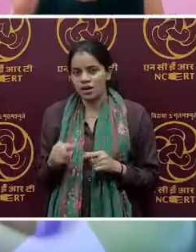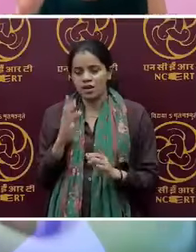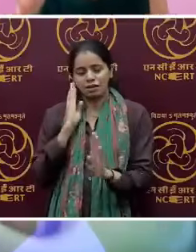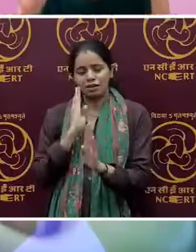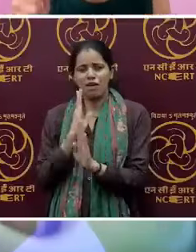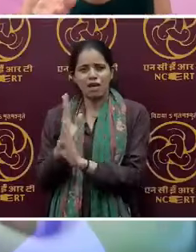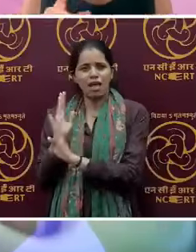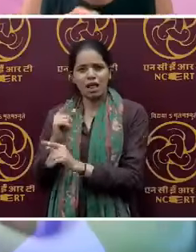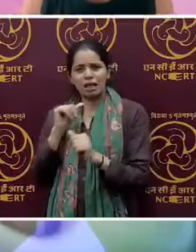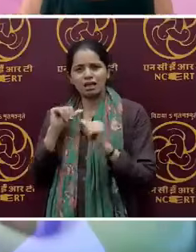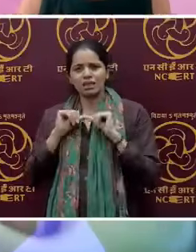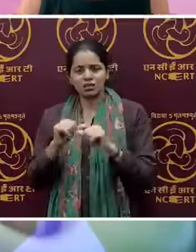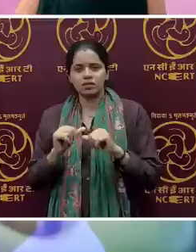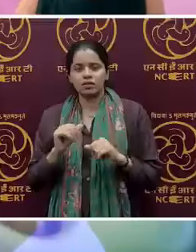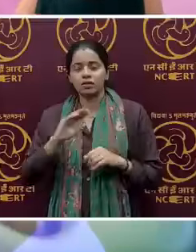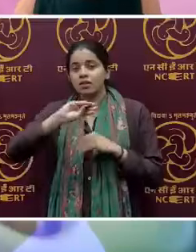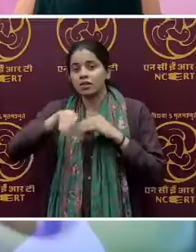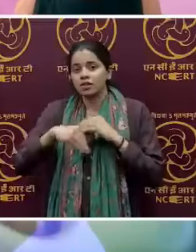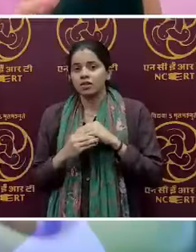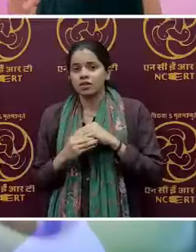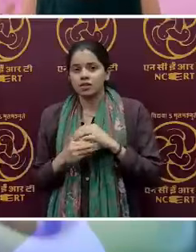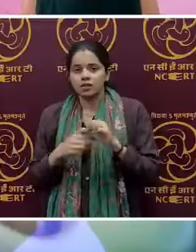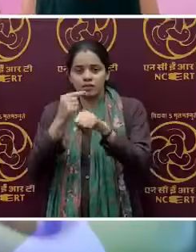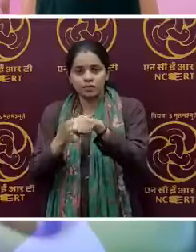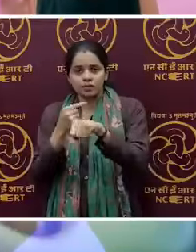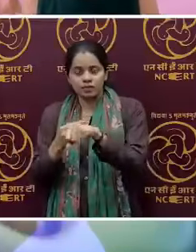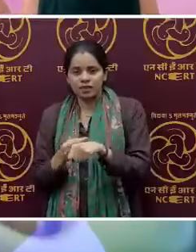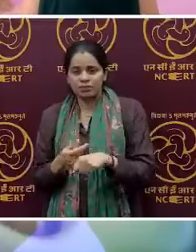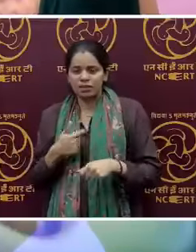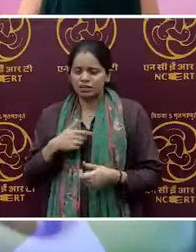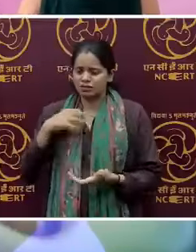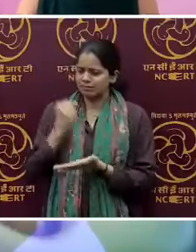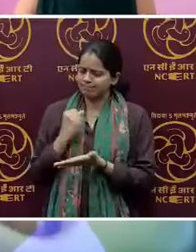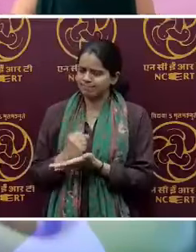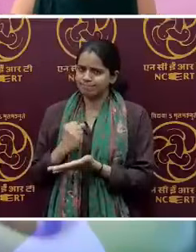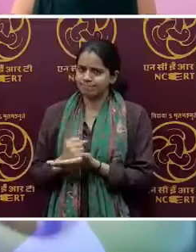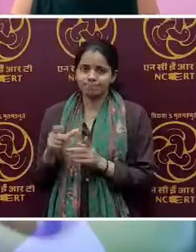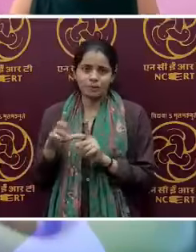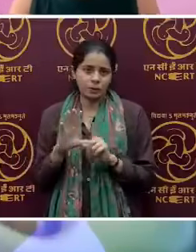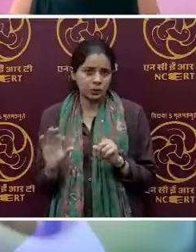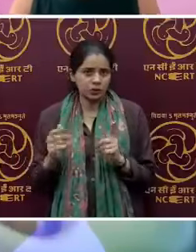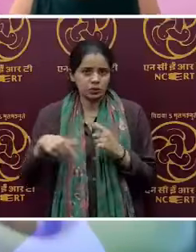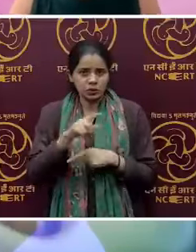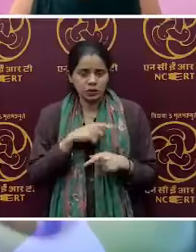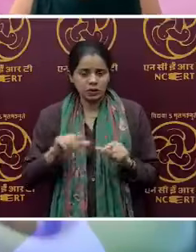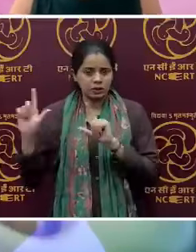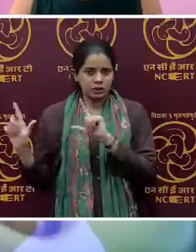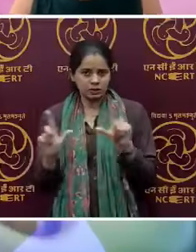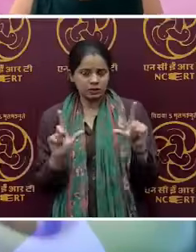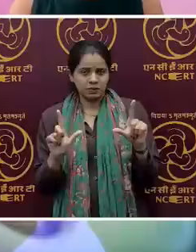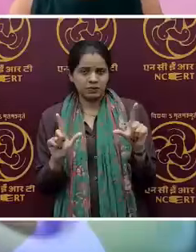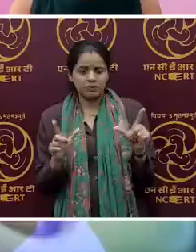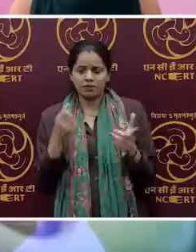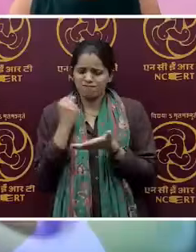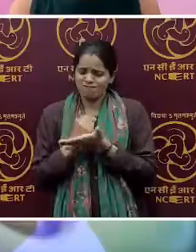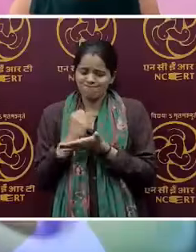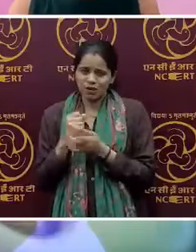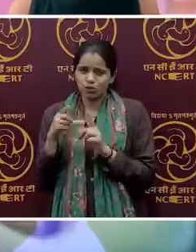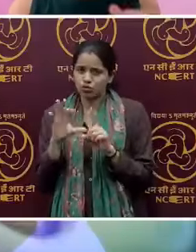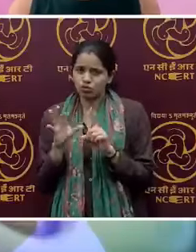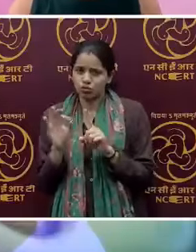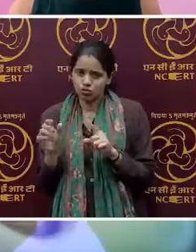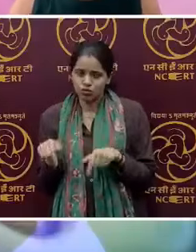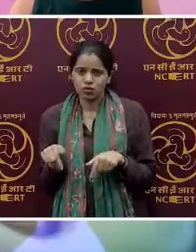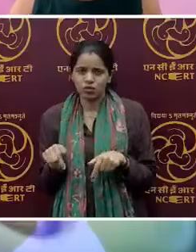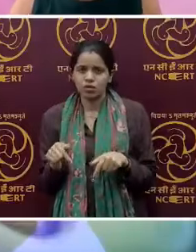trouble. Also, they would often seem stubborn and argumentative, something I put into the slide, right?